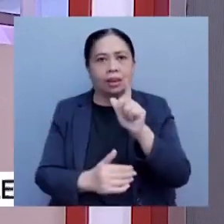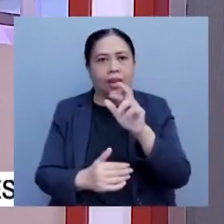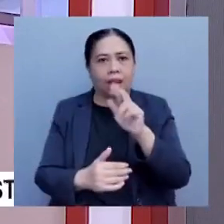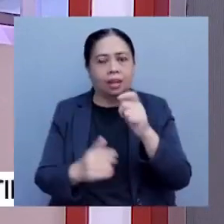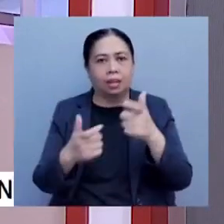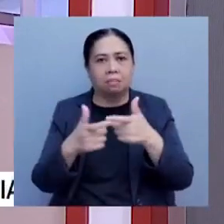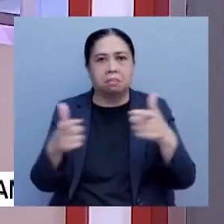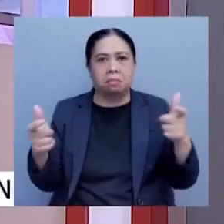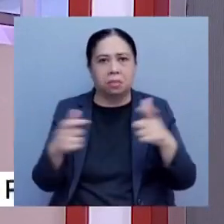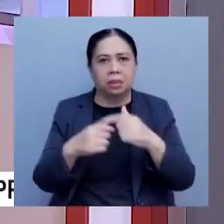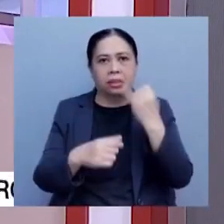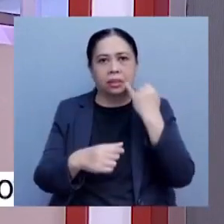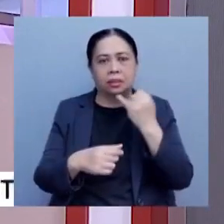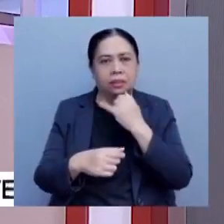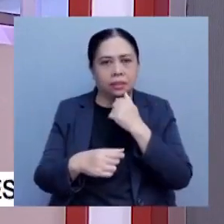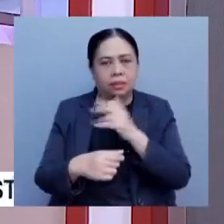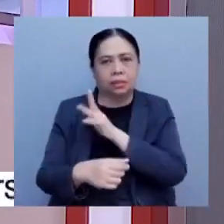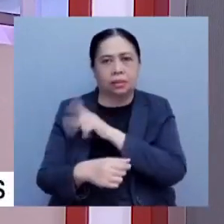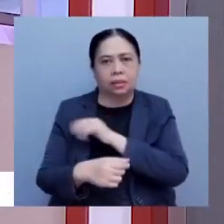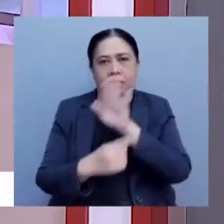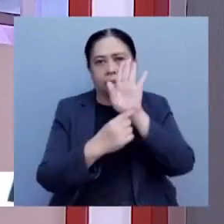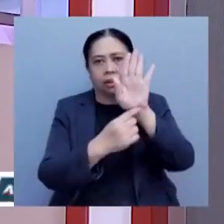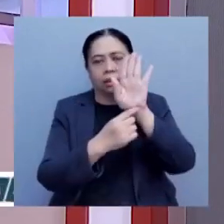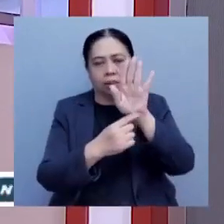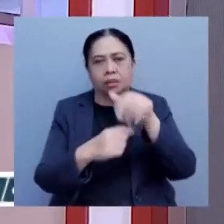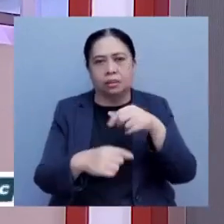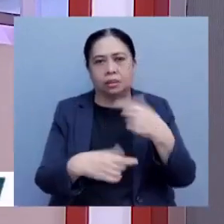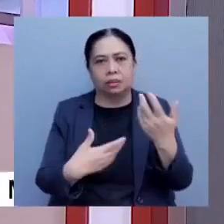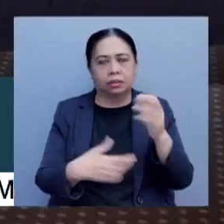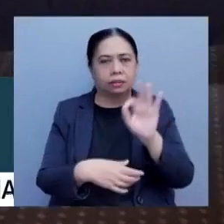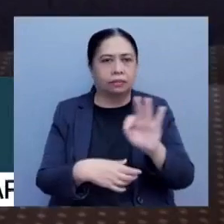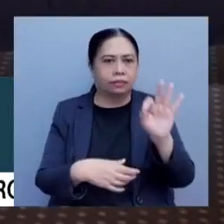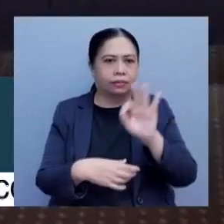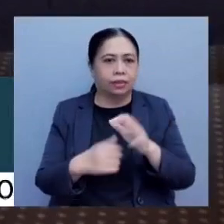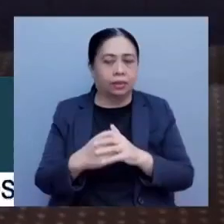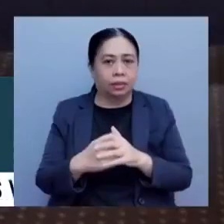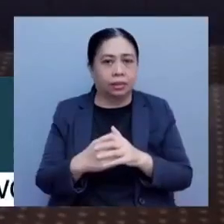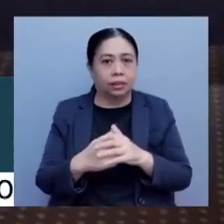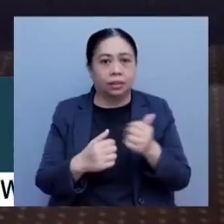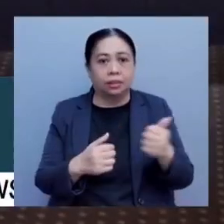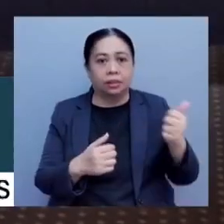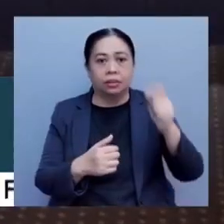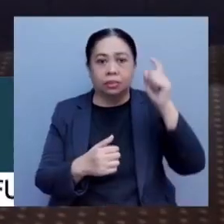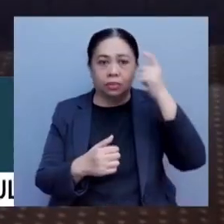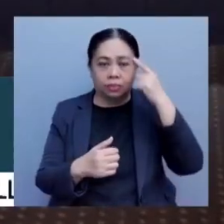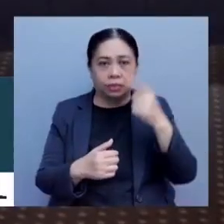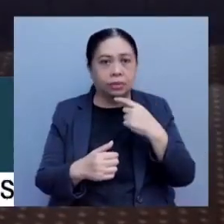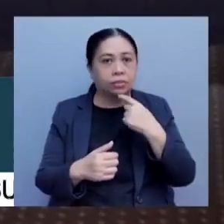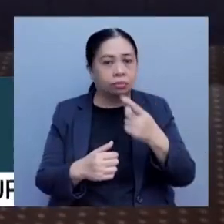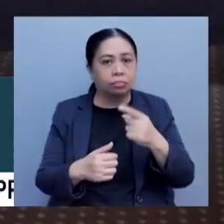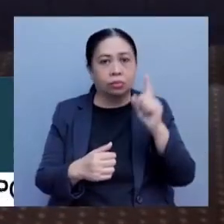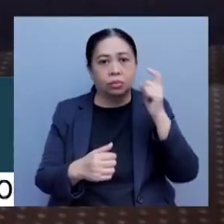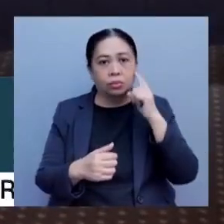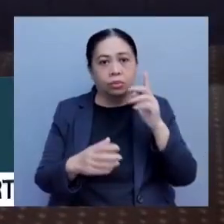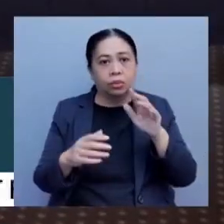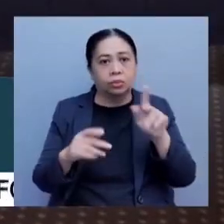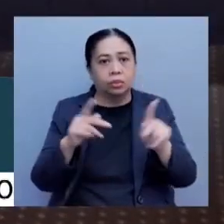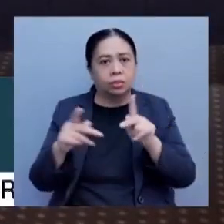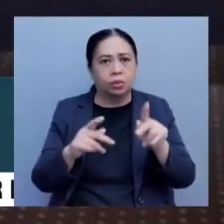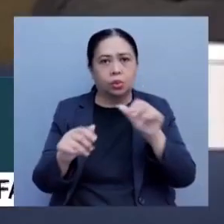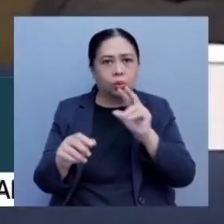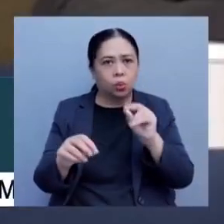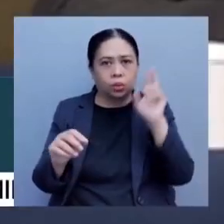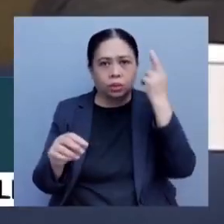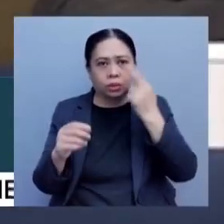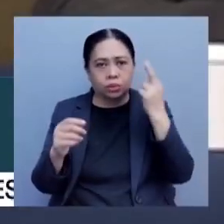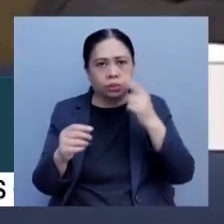large-scale Israel-Palestine protests for Friday. State Governor Kathy Hochul assured residents there is no reason to be afraid,